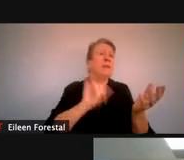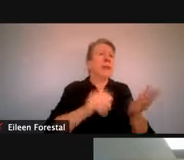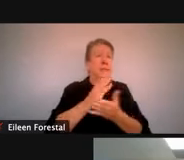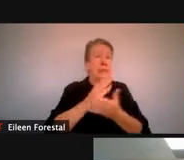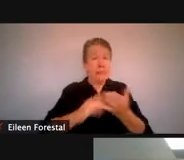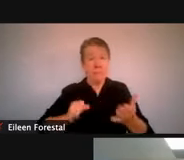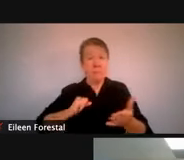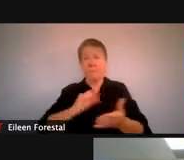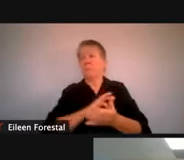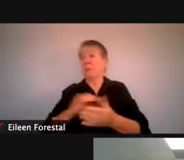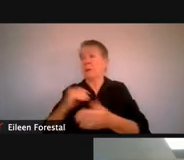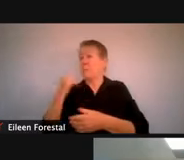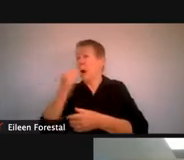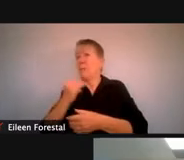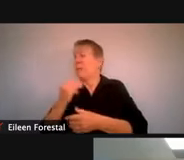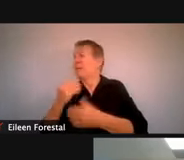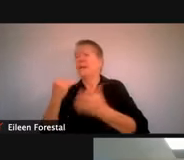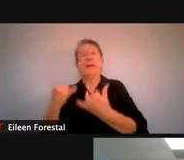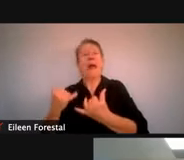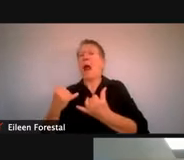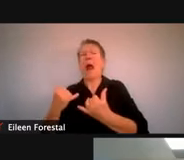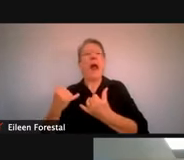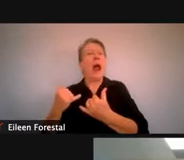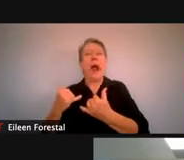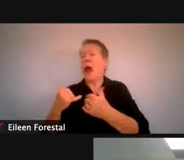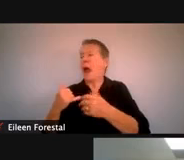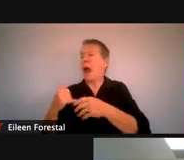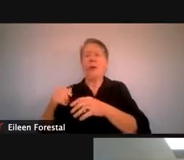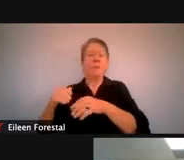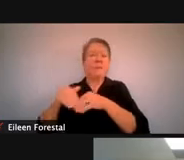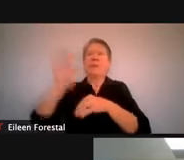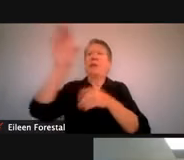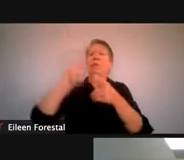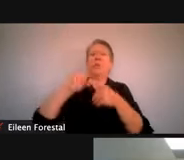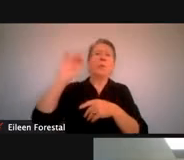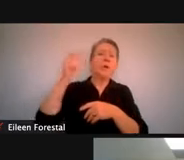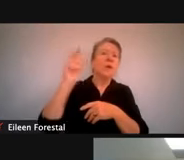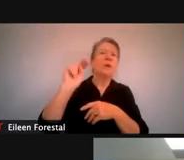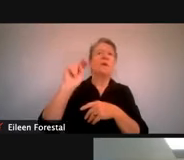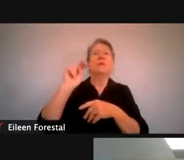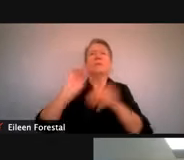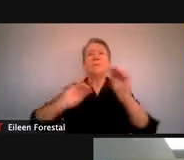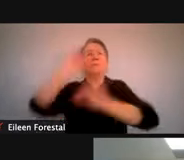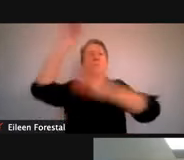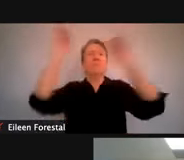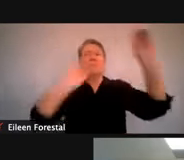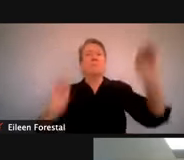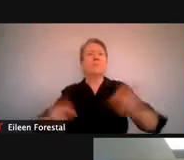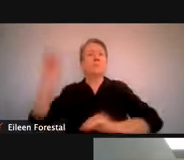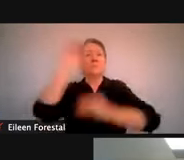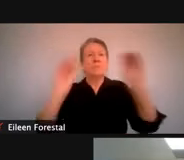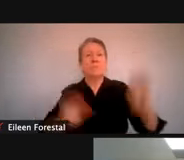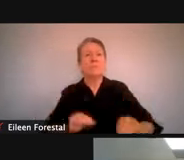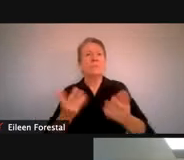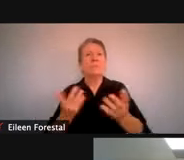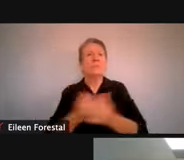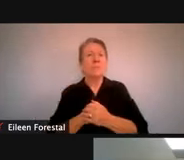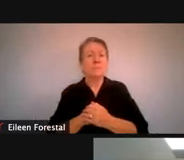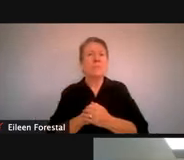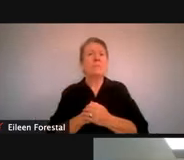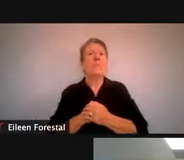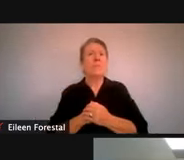and Union. So far, about 20 contact tracers are providing support to those counties. And as the